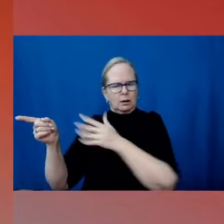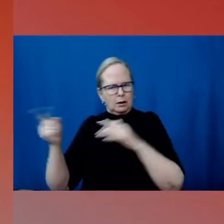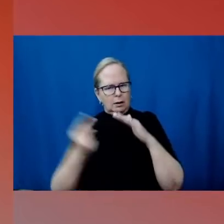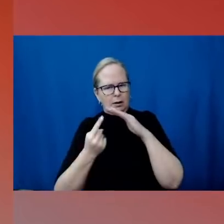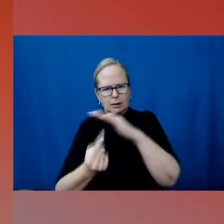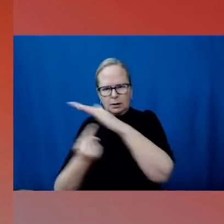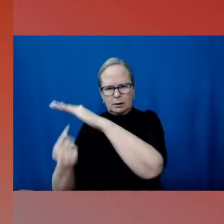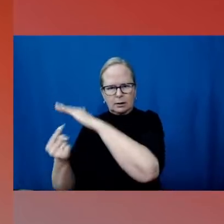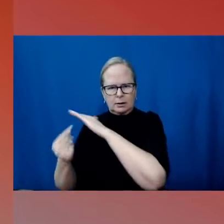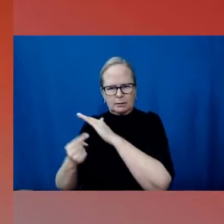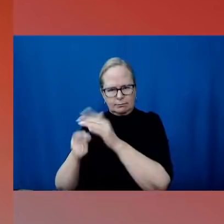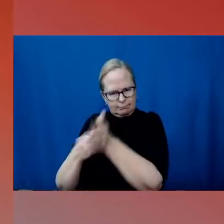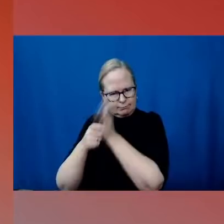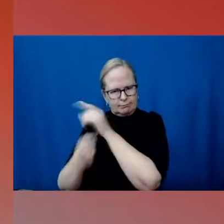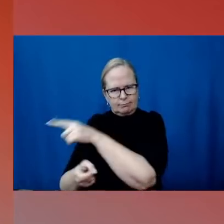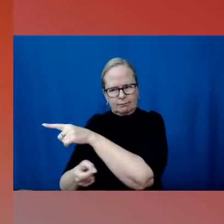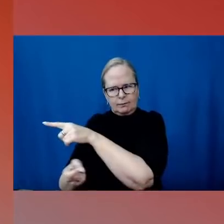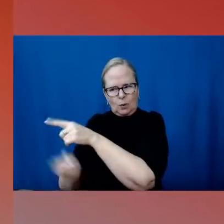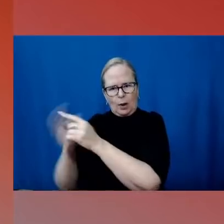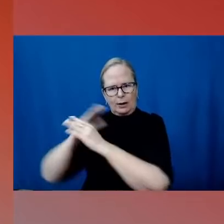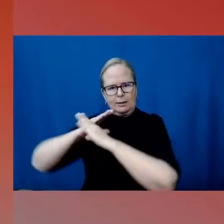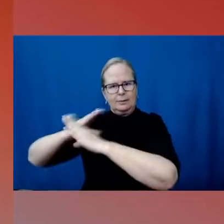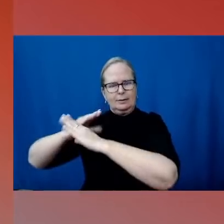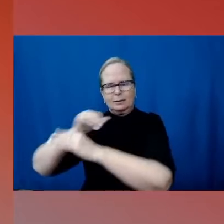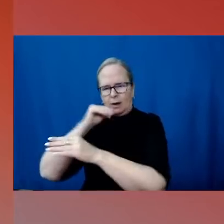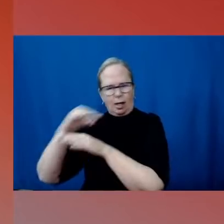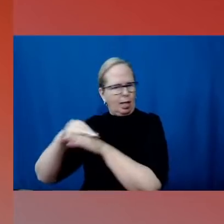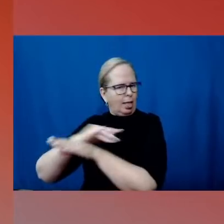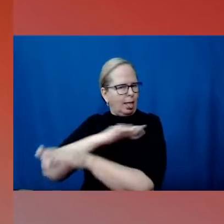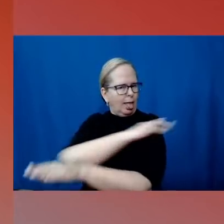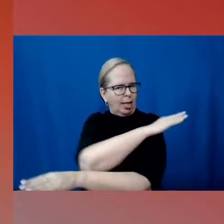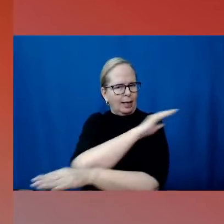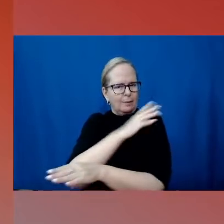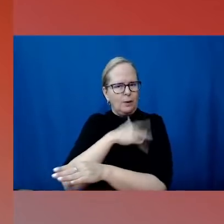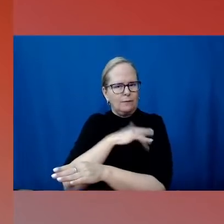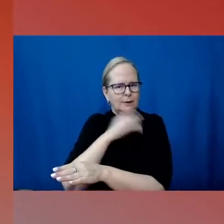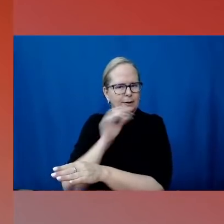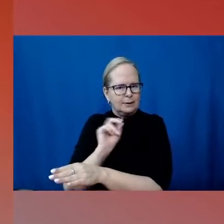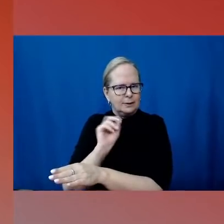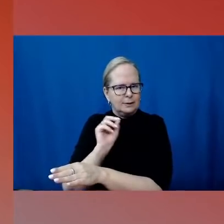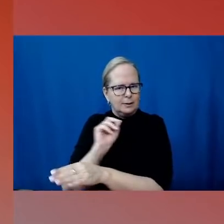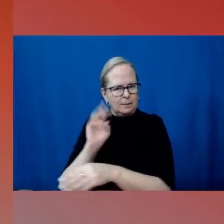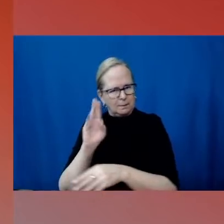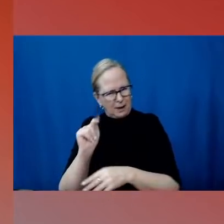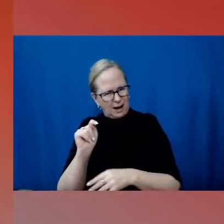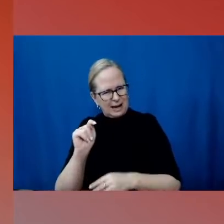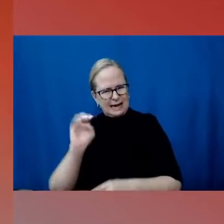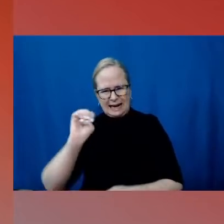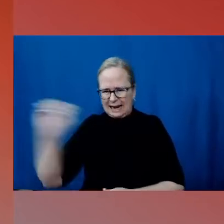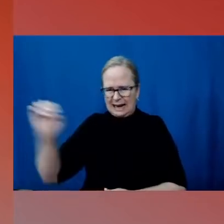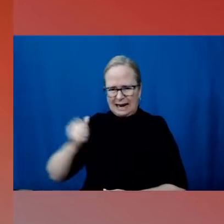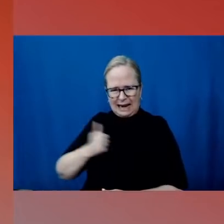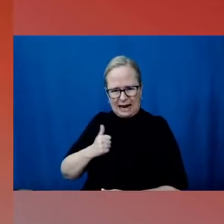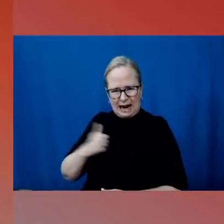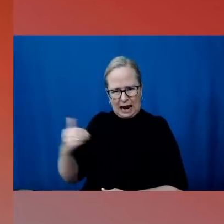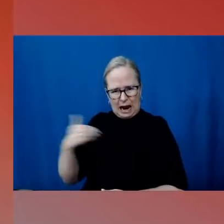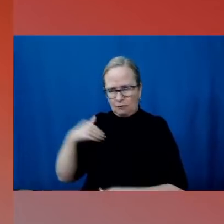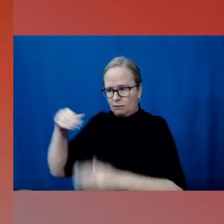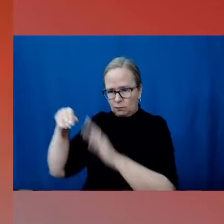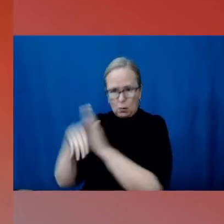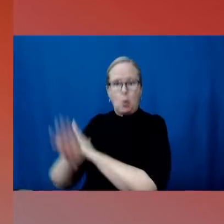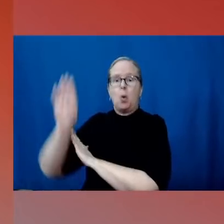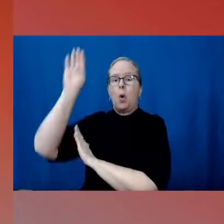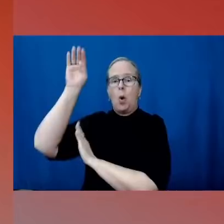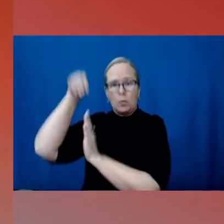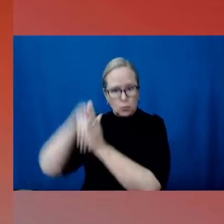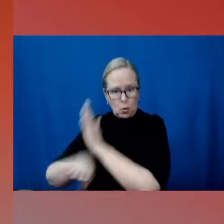quarantine. They didn't leak to other provinces, but they didn't have those dramatic destructive waves that we had.